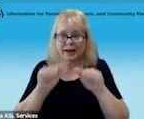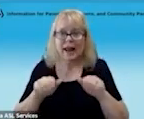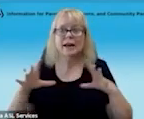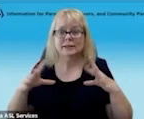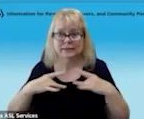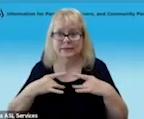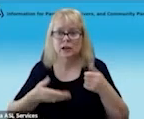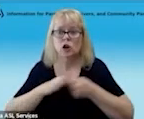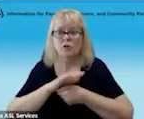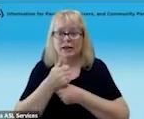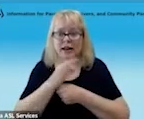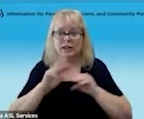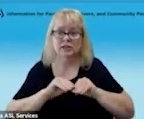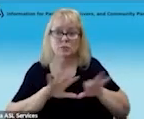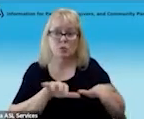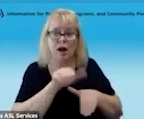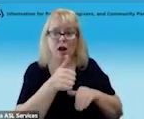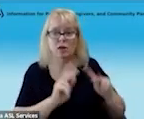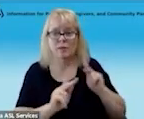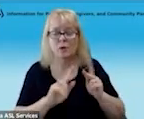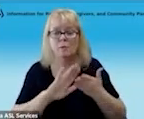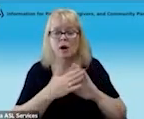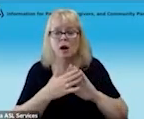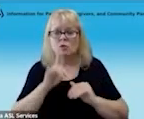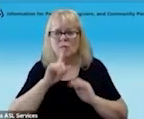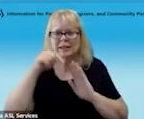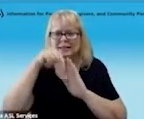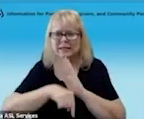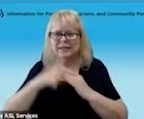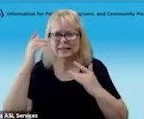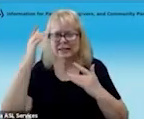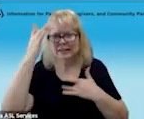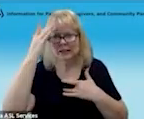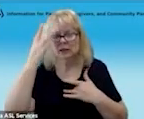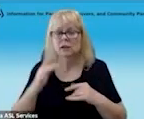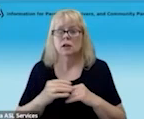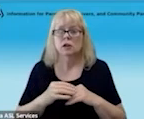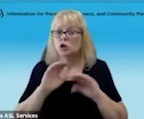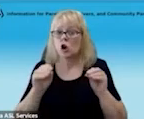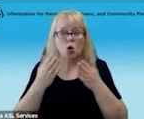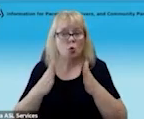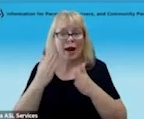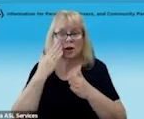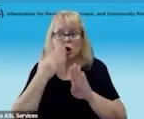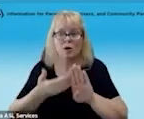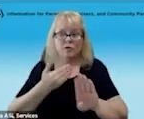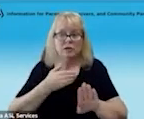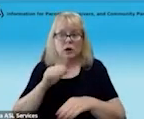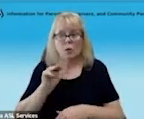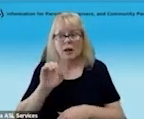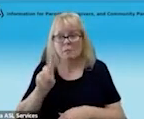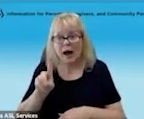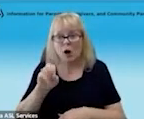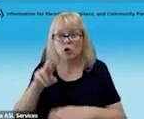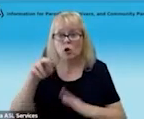the importance of protecting children through these vaccines. Some of the direct impacts of COVID on children include that children can get